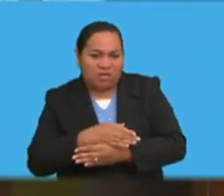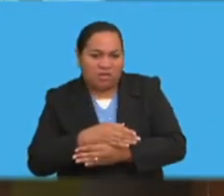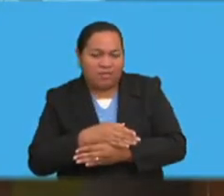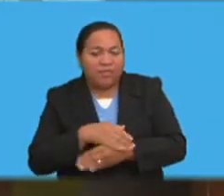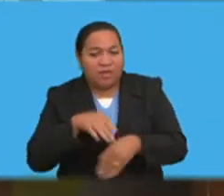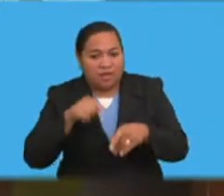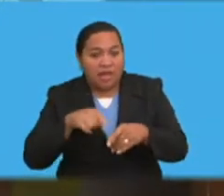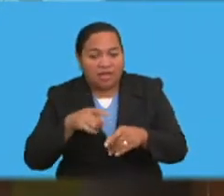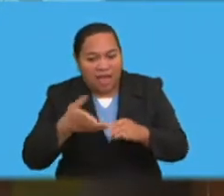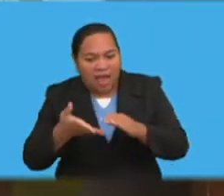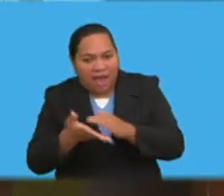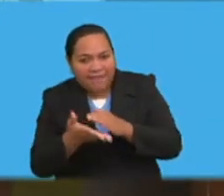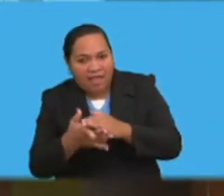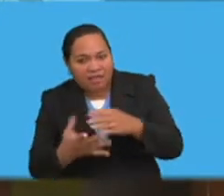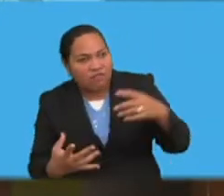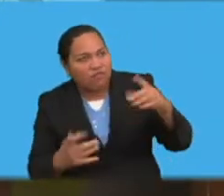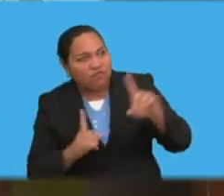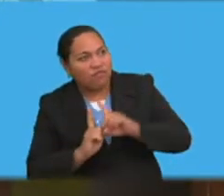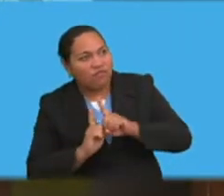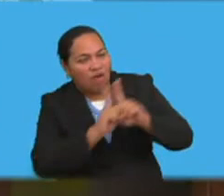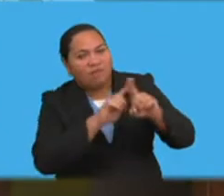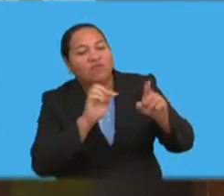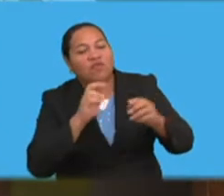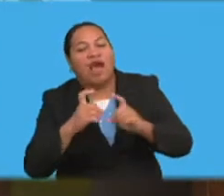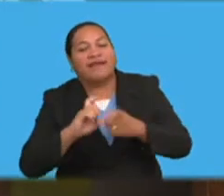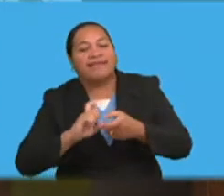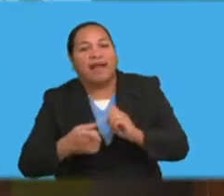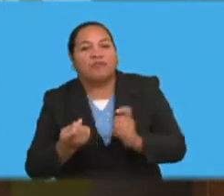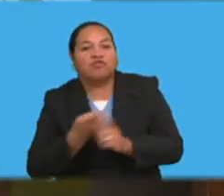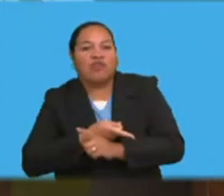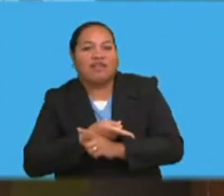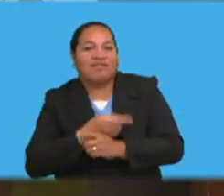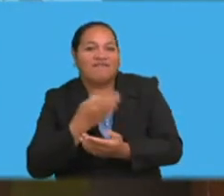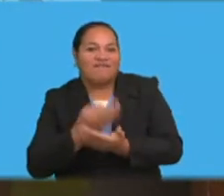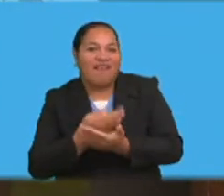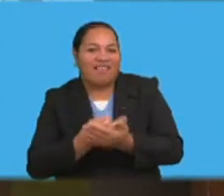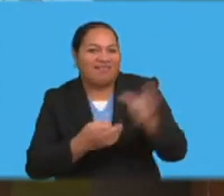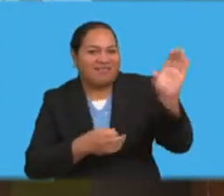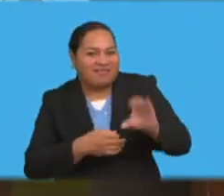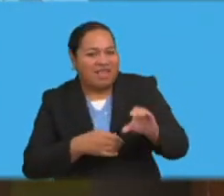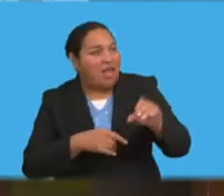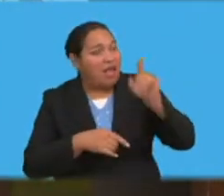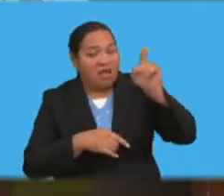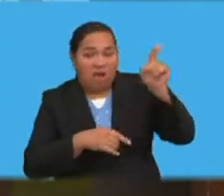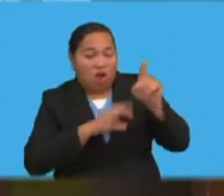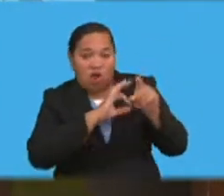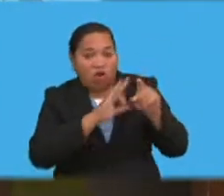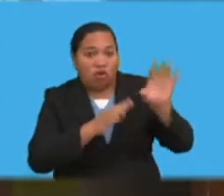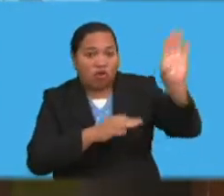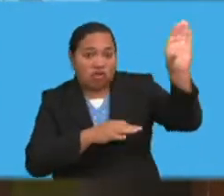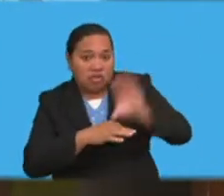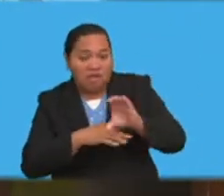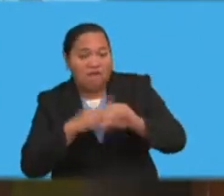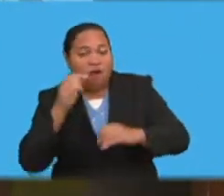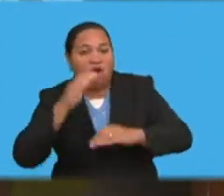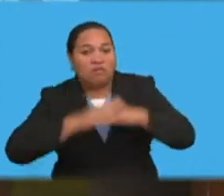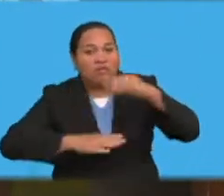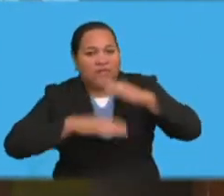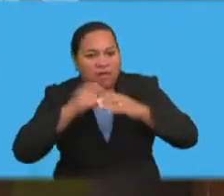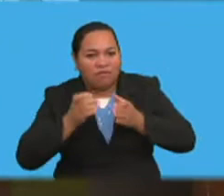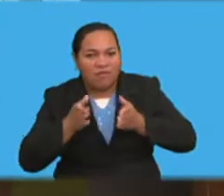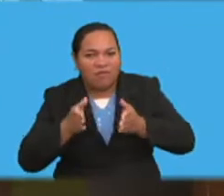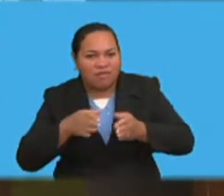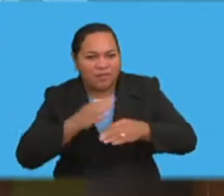which falls under the ambit of Climate Change Fund, Madam Speaker. For example, they will not give money for construction of dikes, Madam